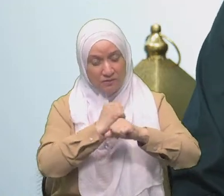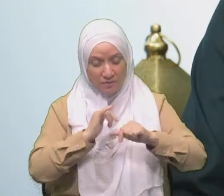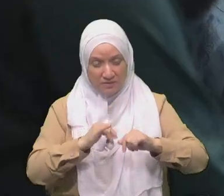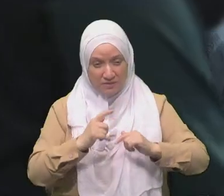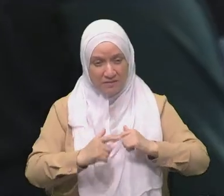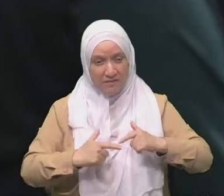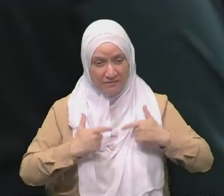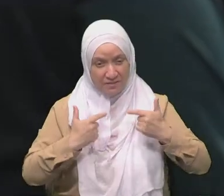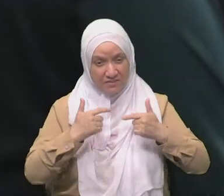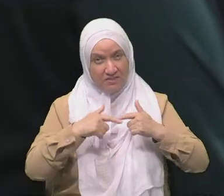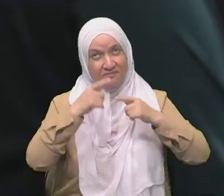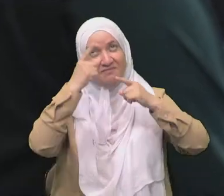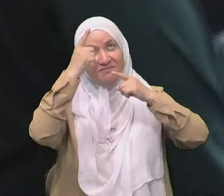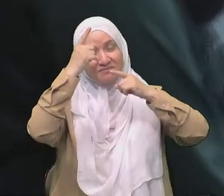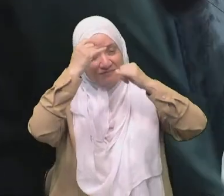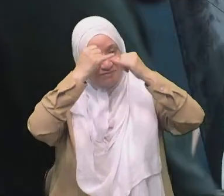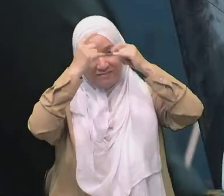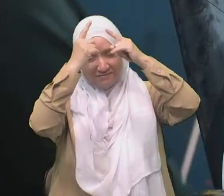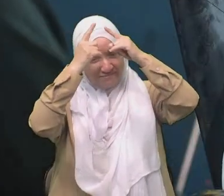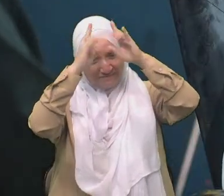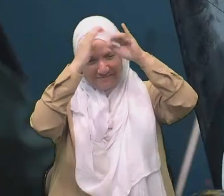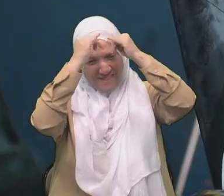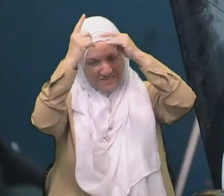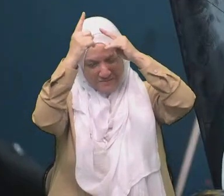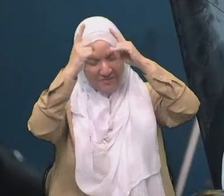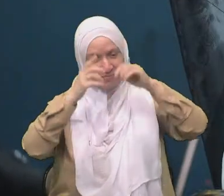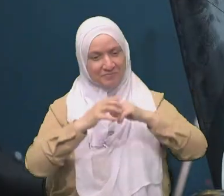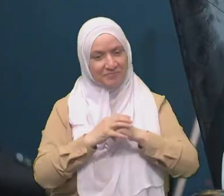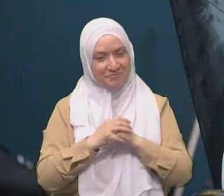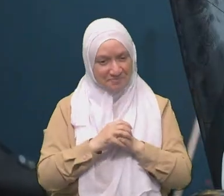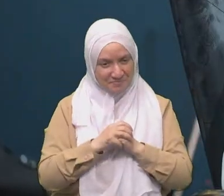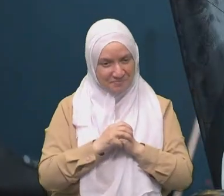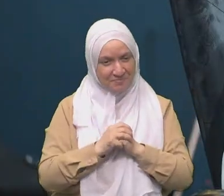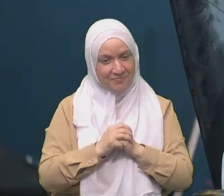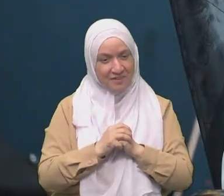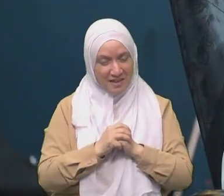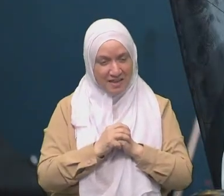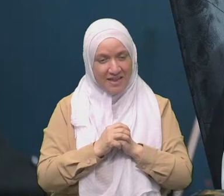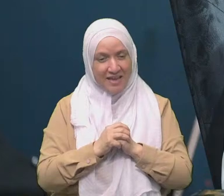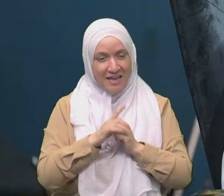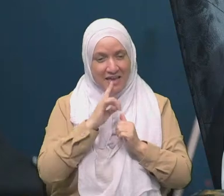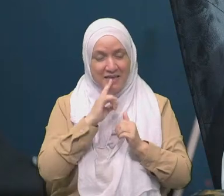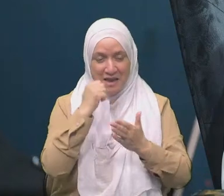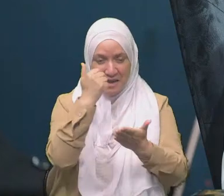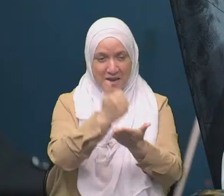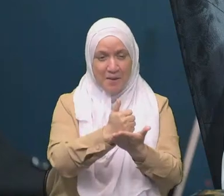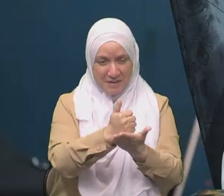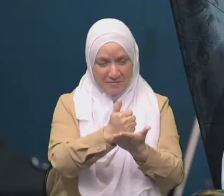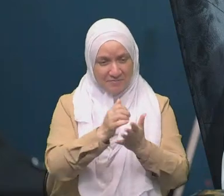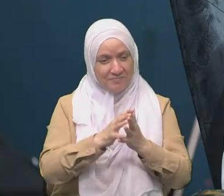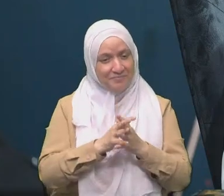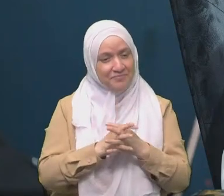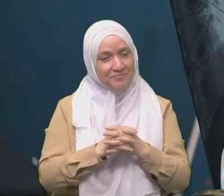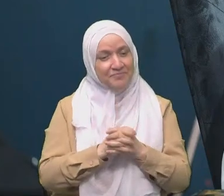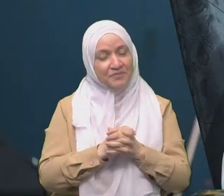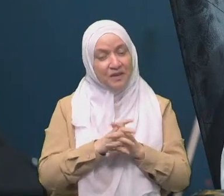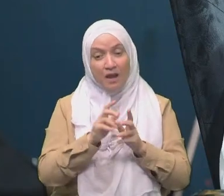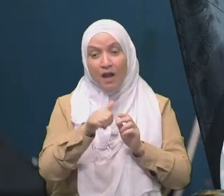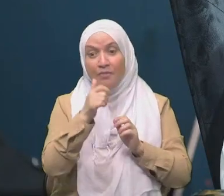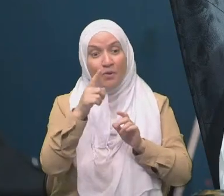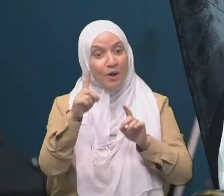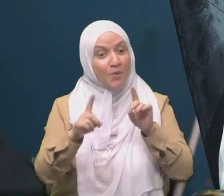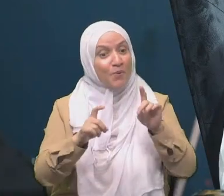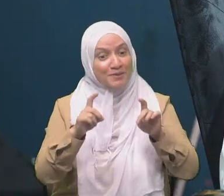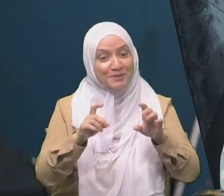A question coming from a regretful sinner. If you've been living a life far from Allah subhanahu wa ta'ala, can I still make dua to Allah about marriage,